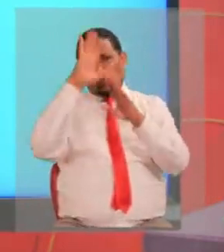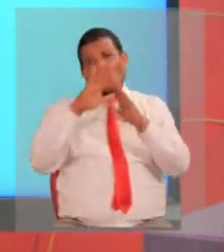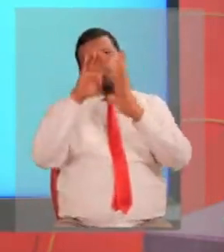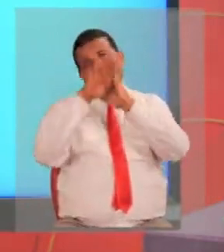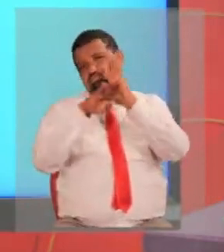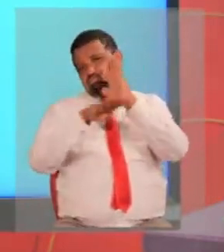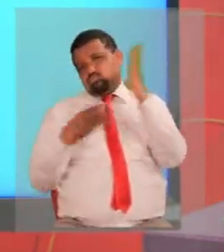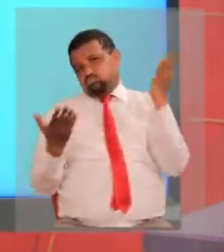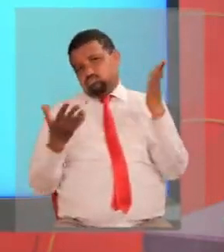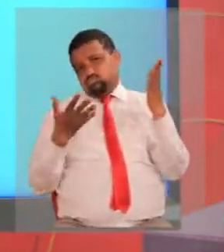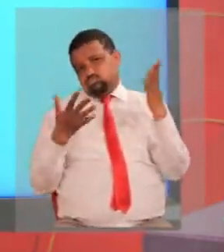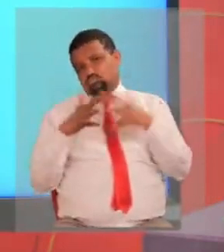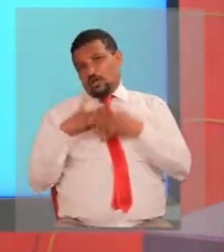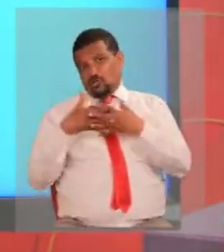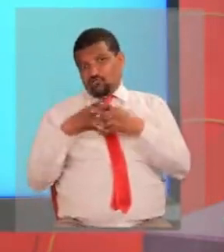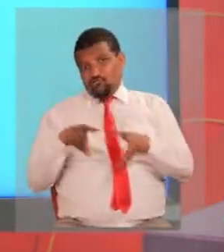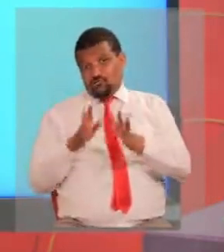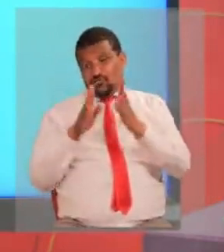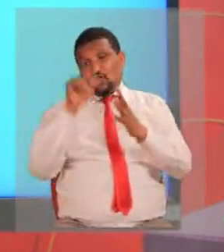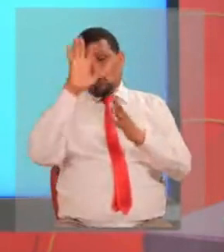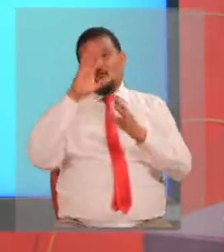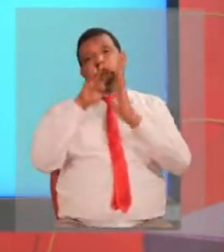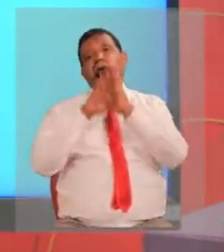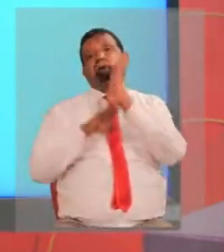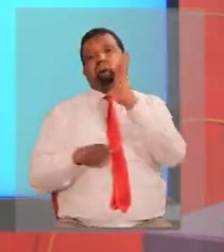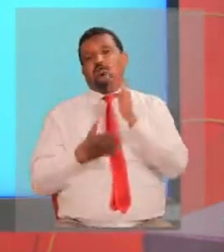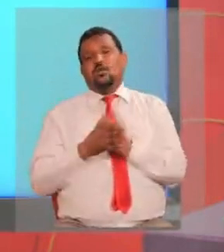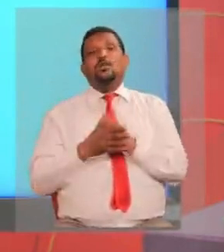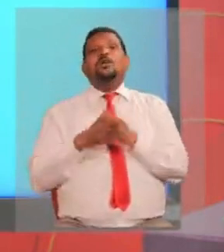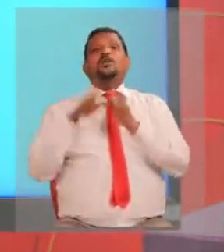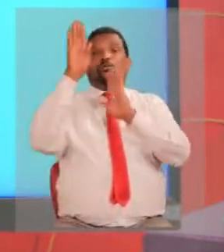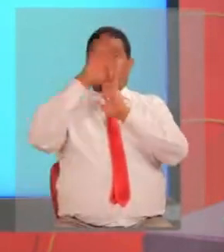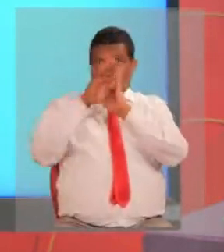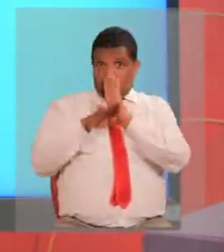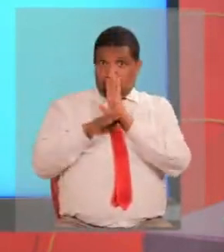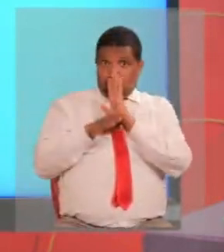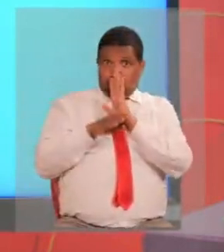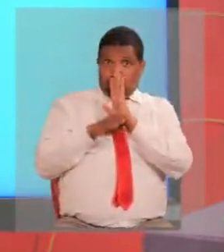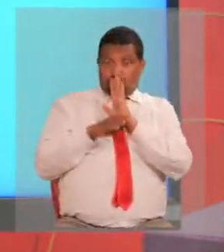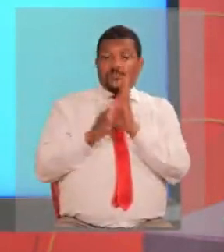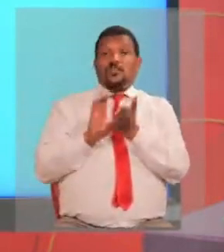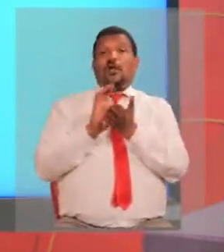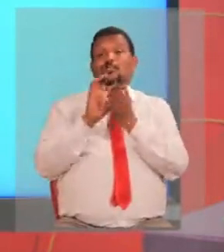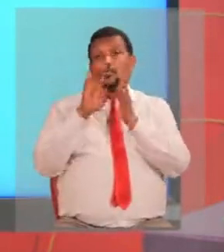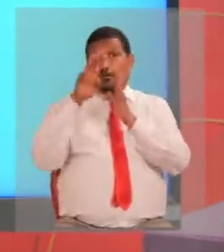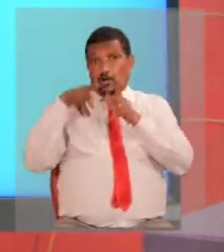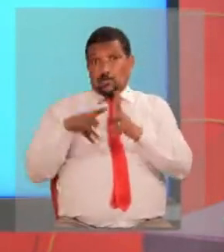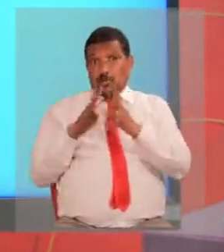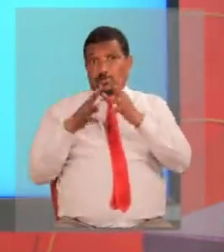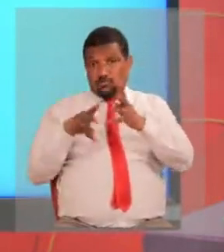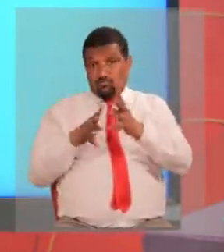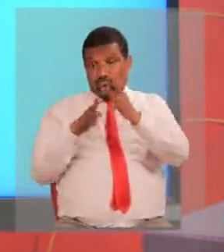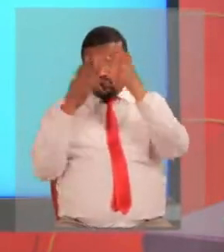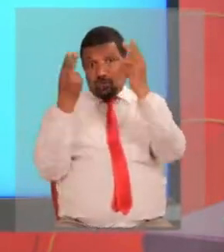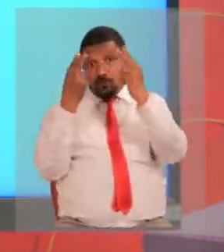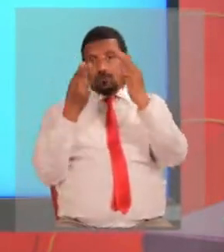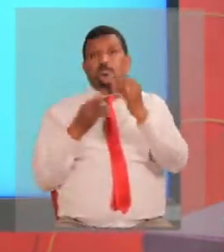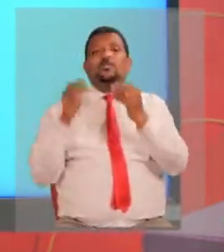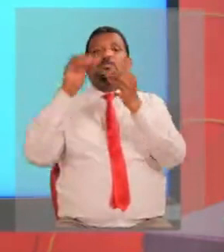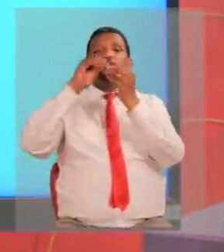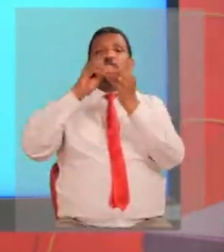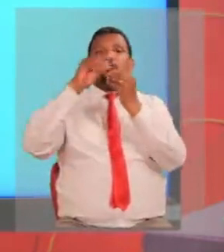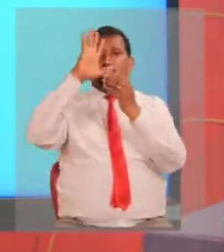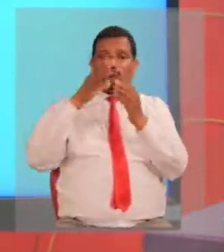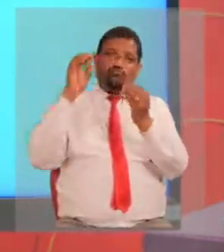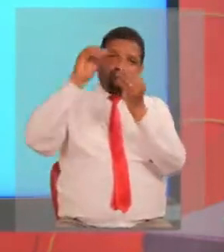input labor. As we reduce implement of the variable input capital, we are increasing the variable